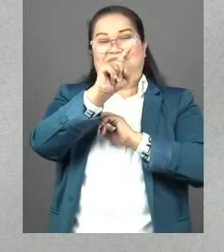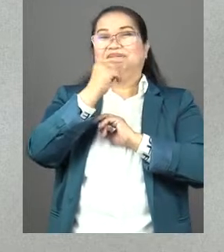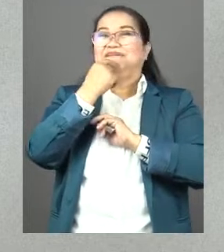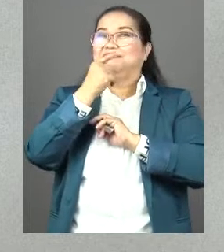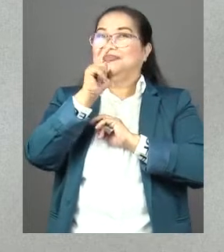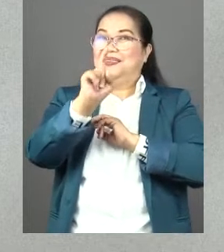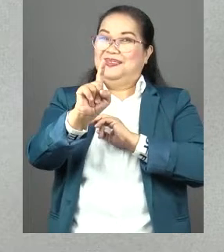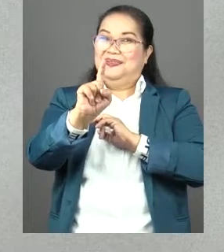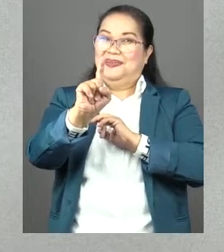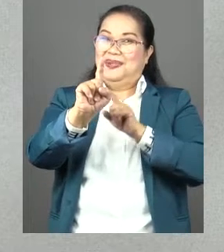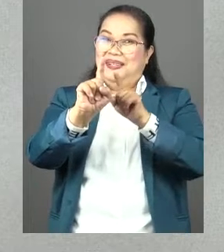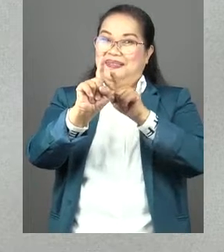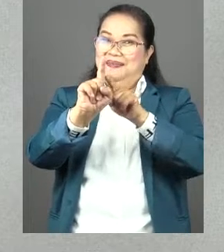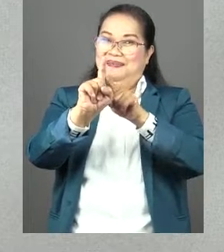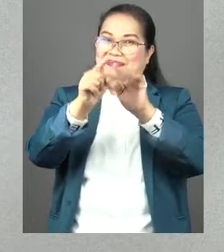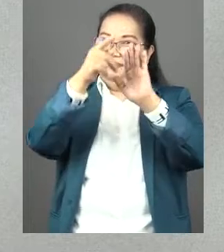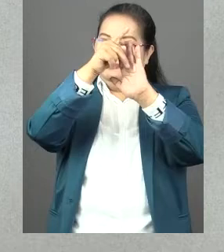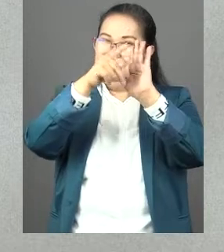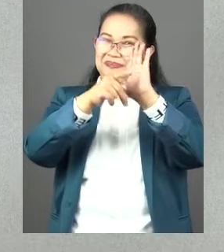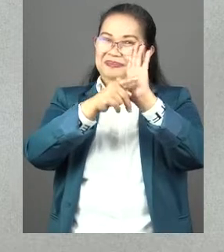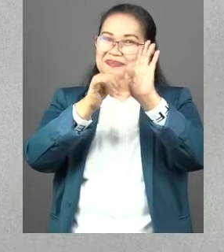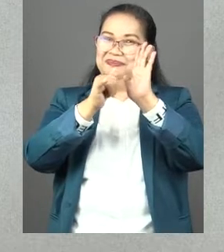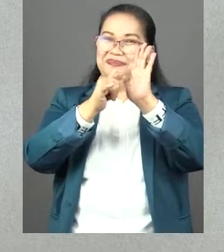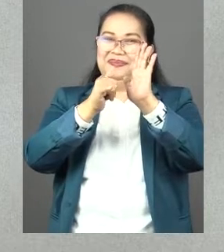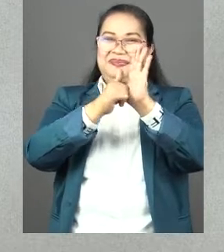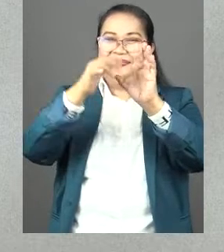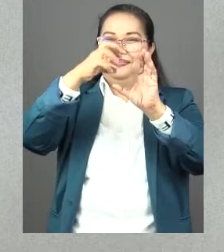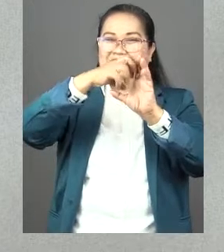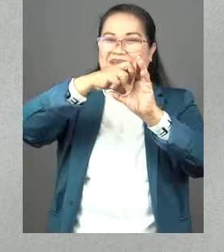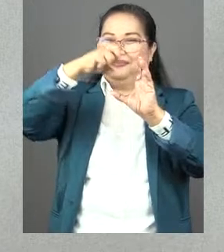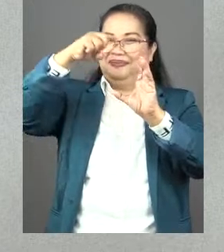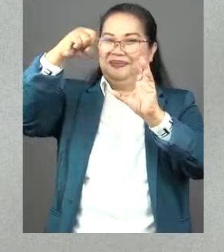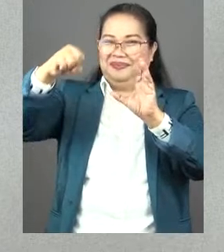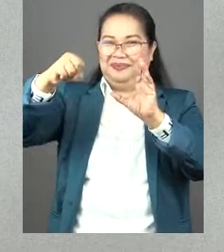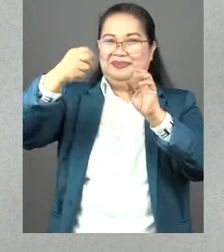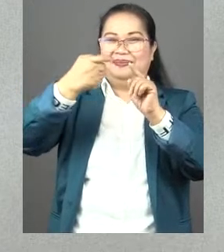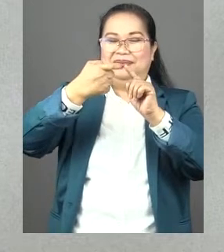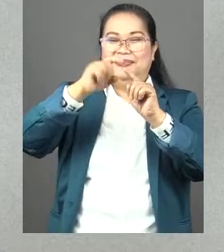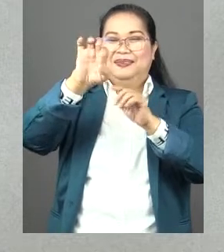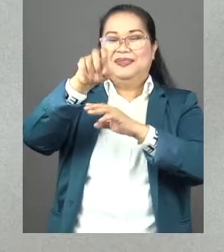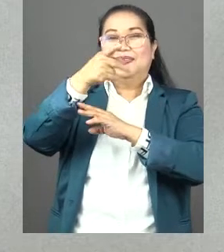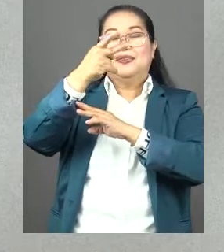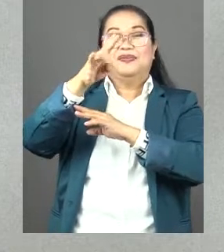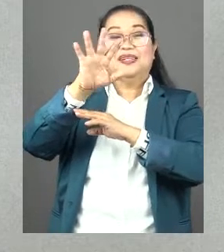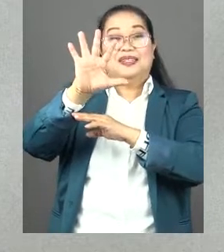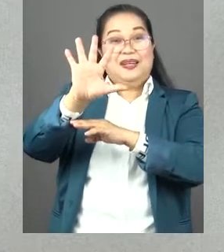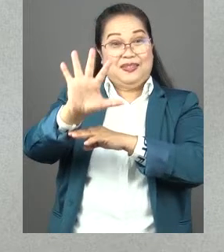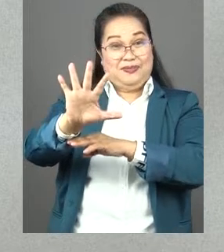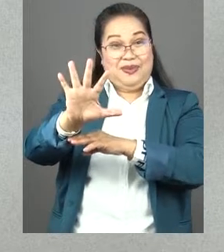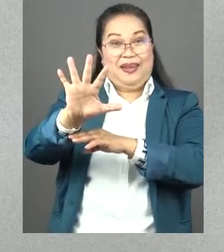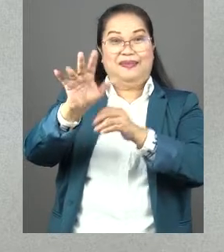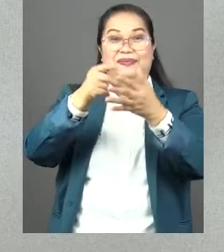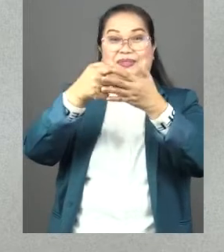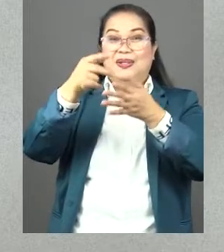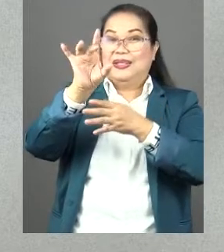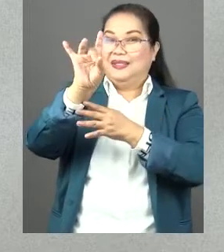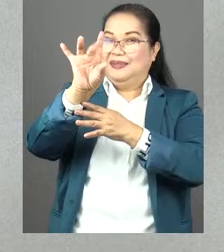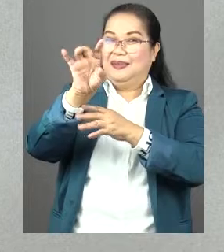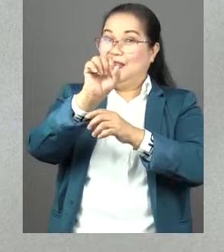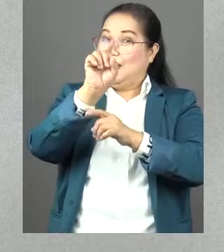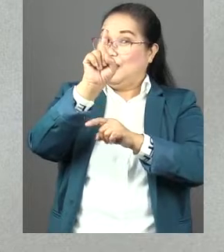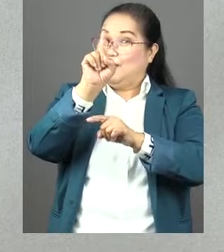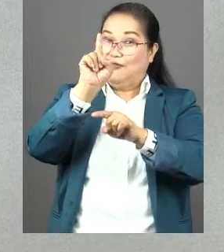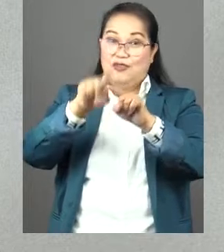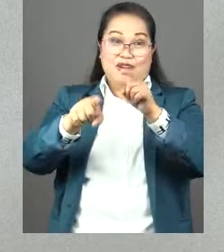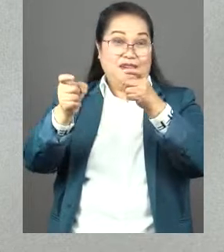is really the number one principle, because that's extracted directly from Ephesians 5:18. If you can't handle it, don't